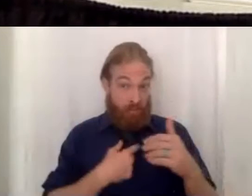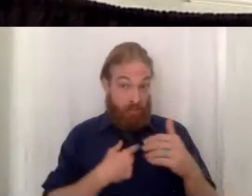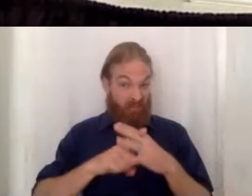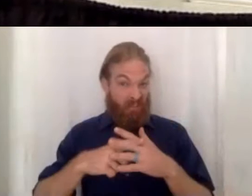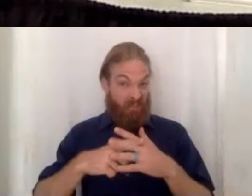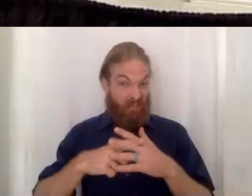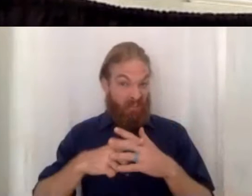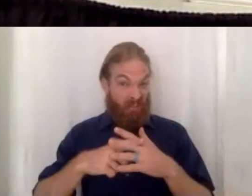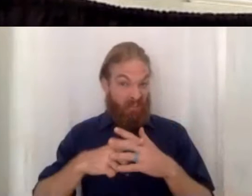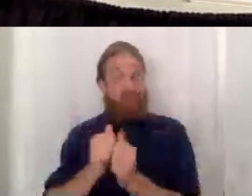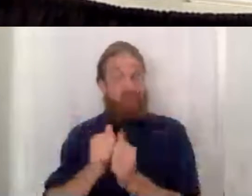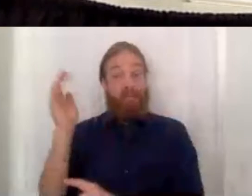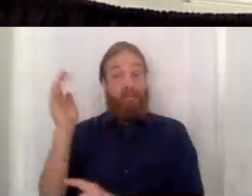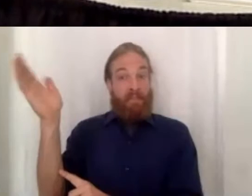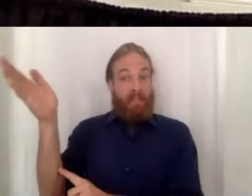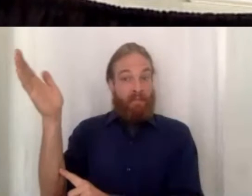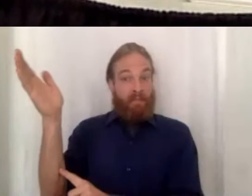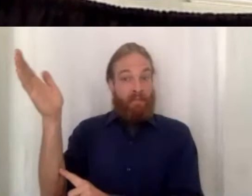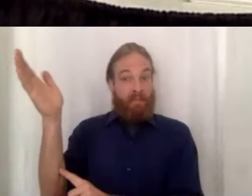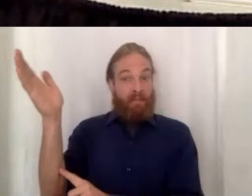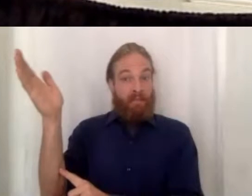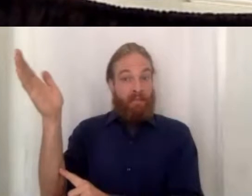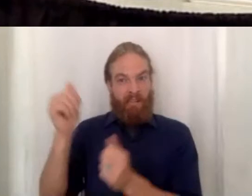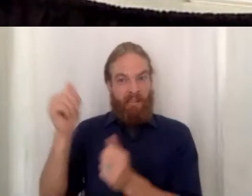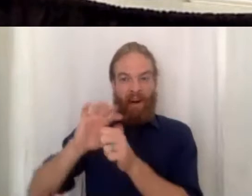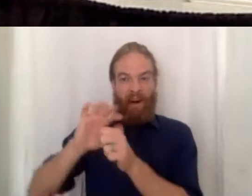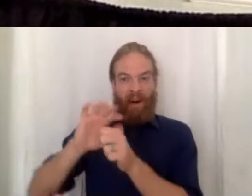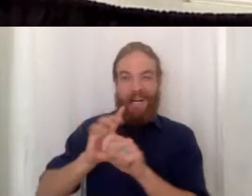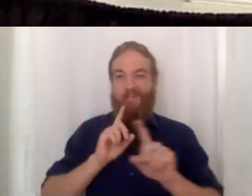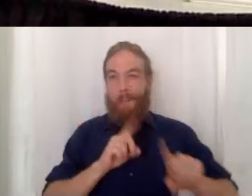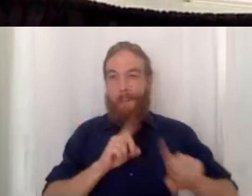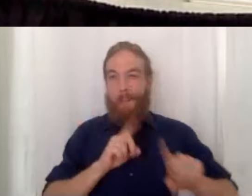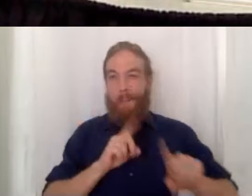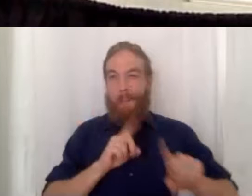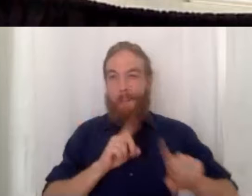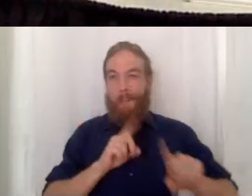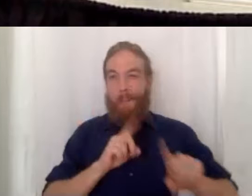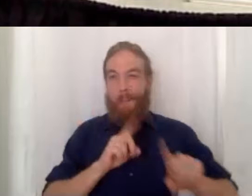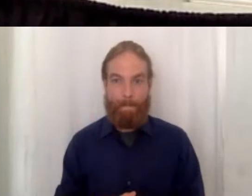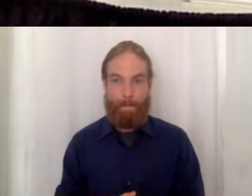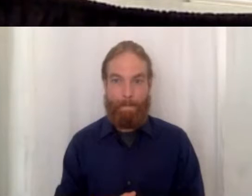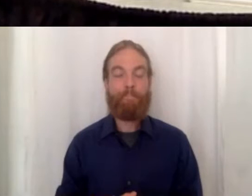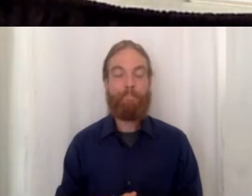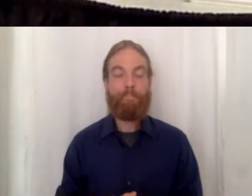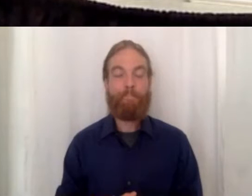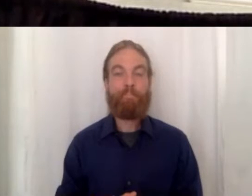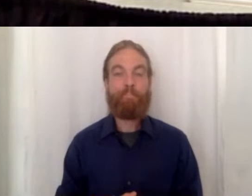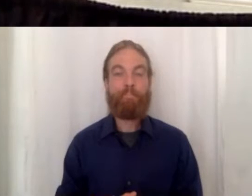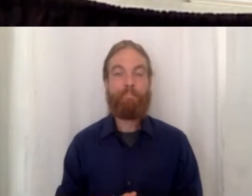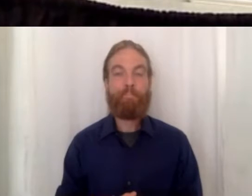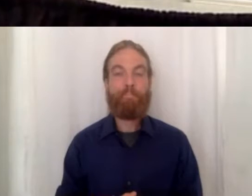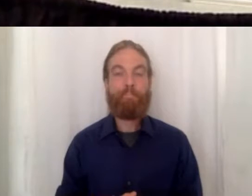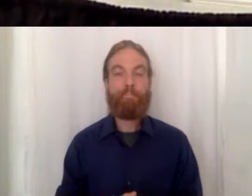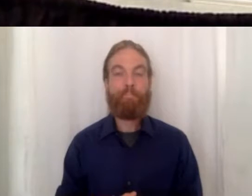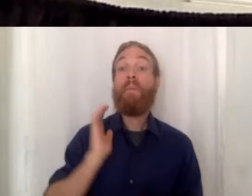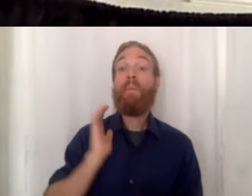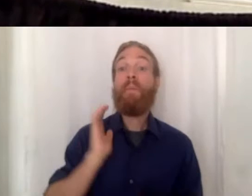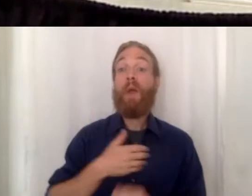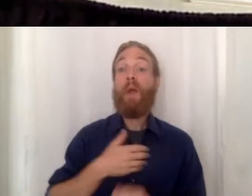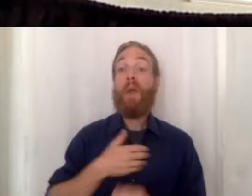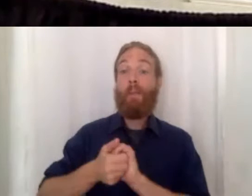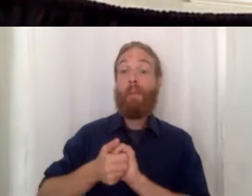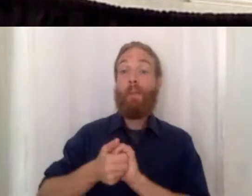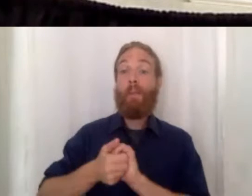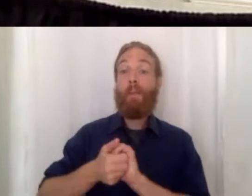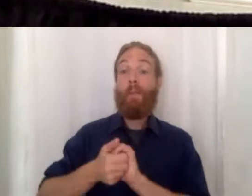response and hear from one of our partners, Dr. Wendy Verhansel, and I hope that I'm